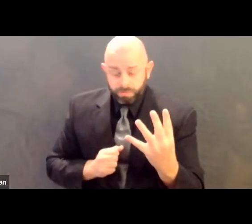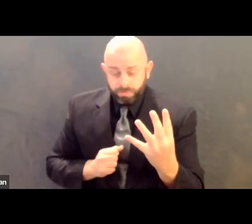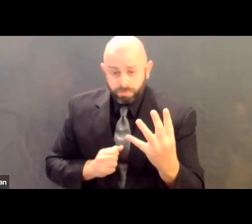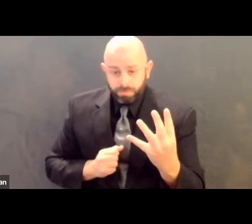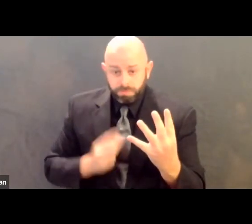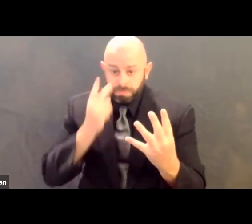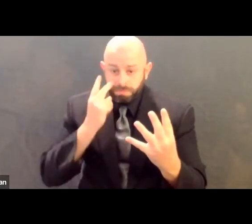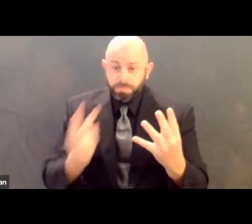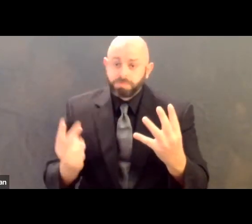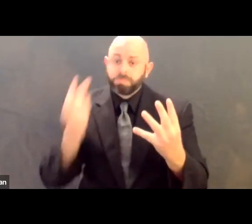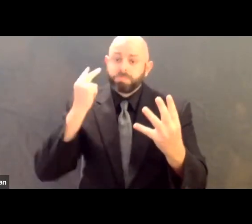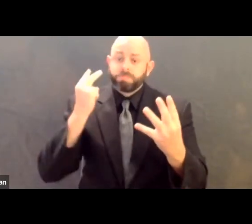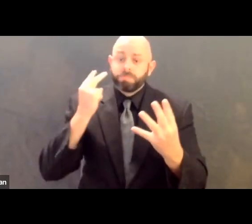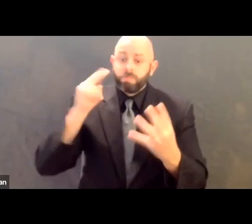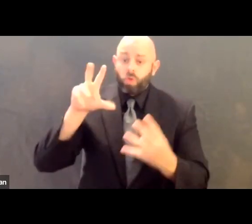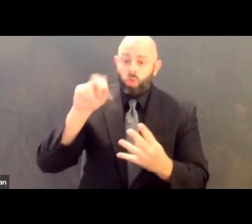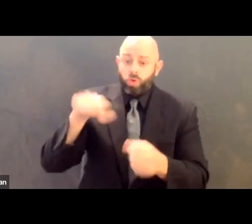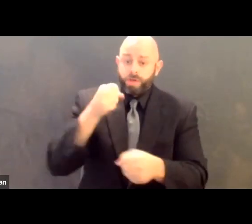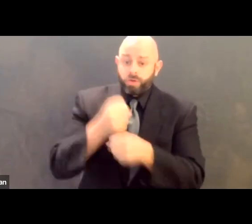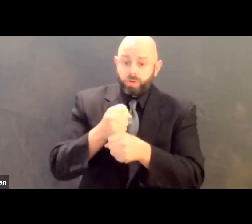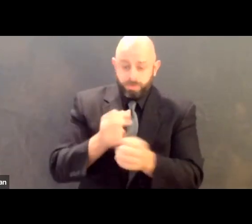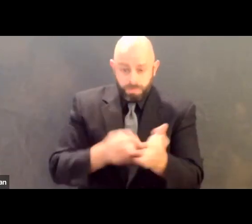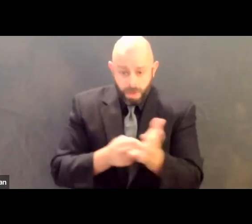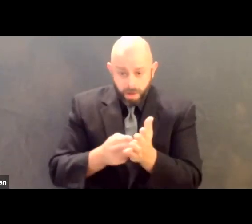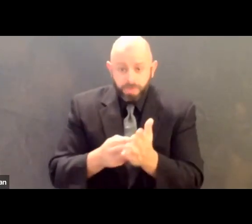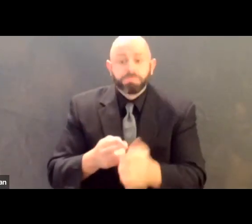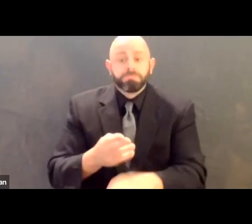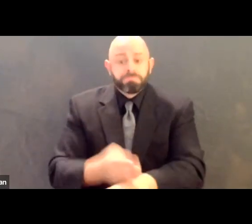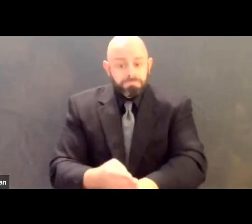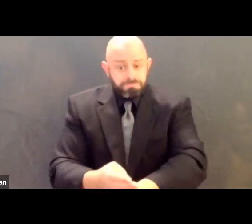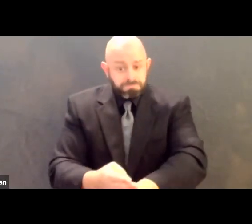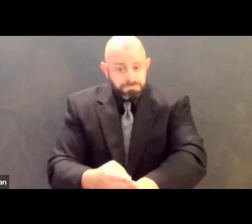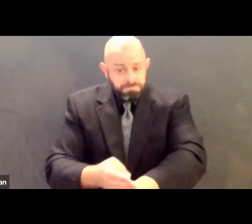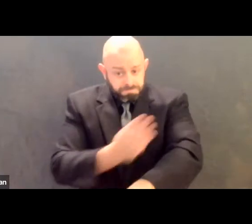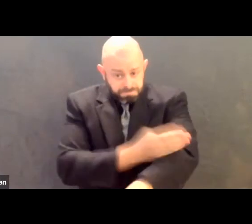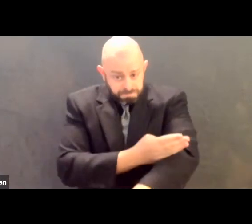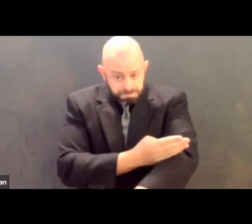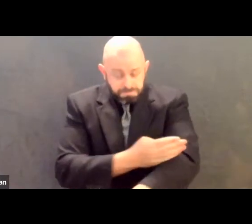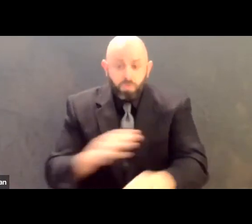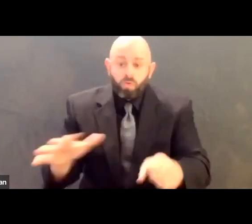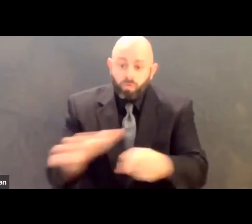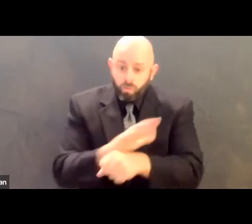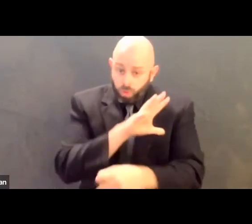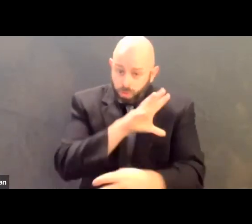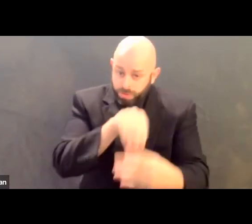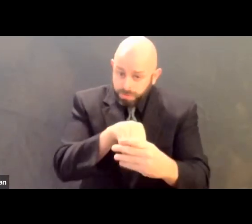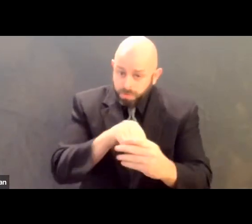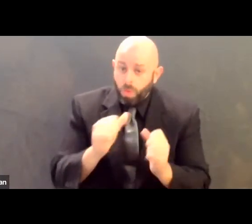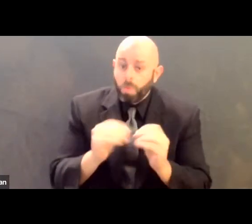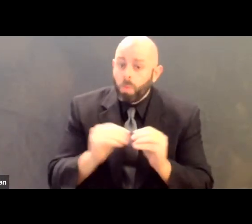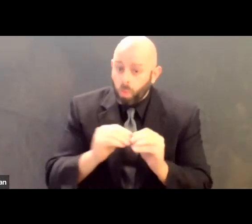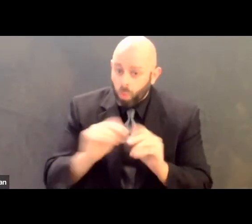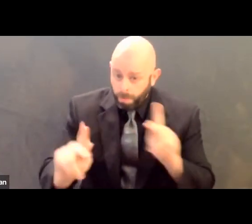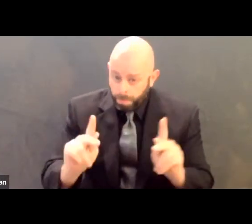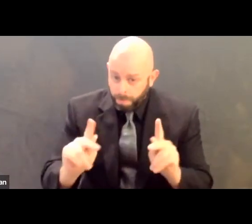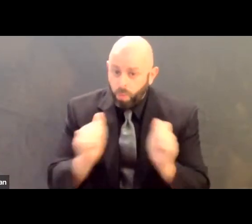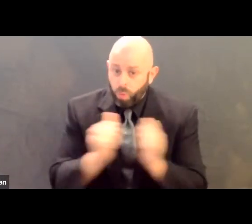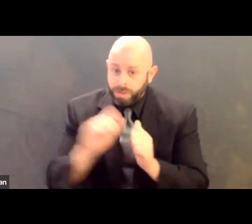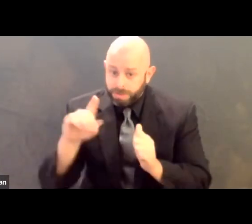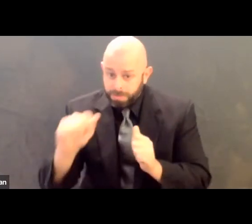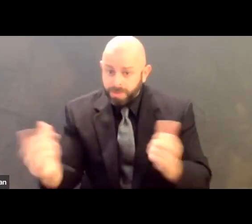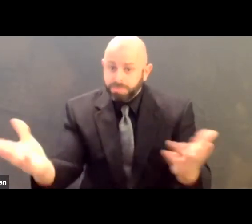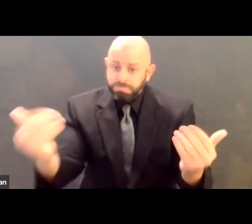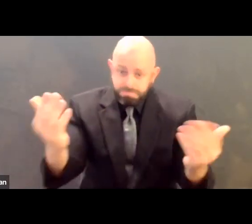years, and quite frankly, we've made some progress in full participation. We have more people with disabilities participating in